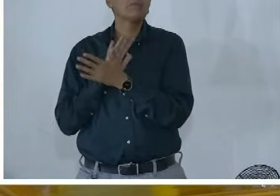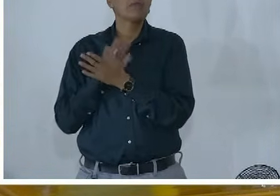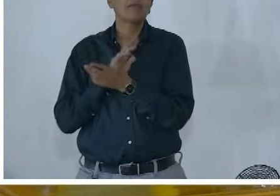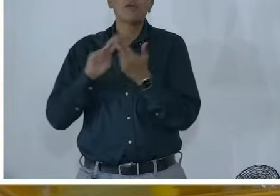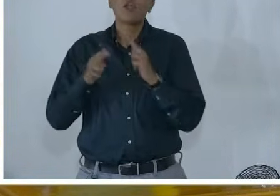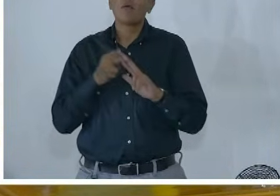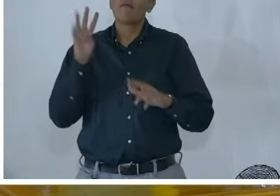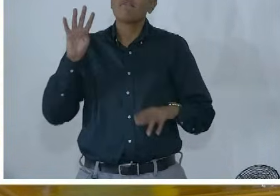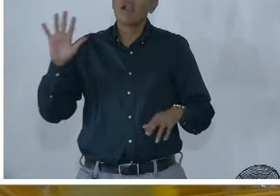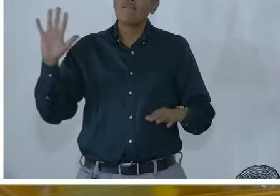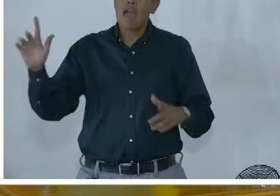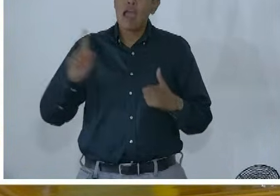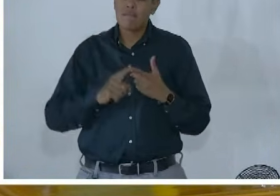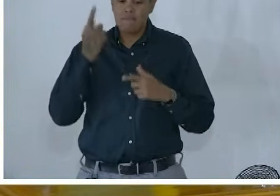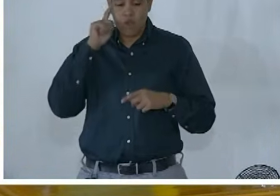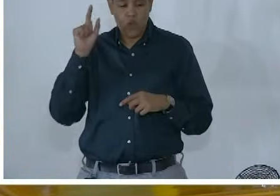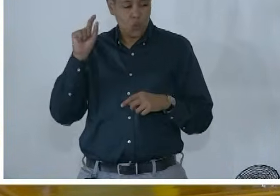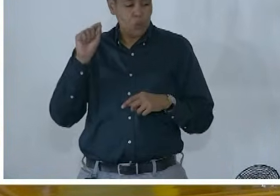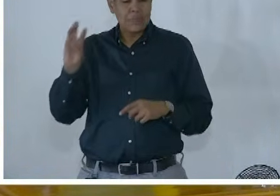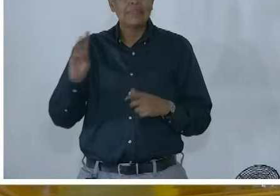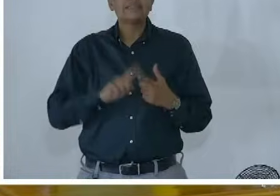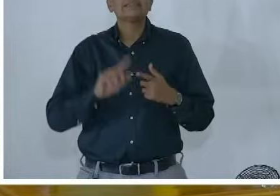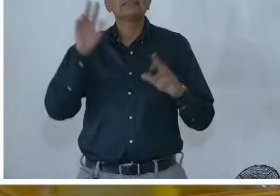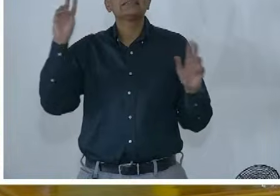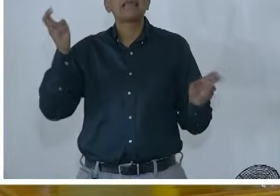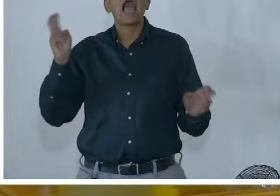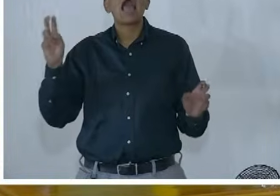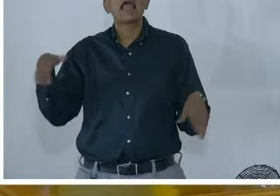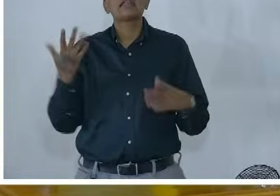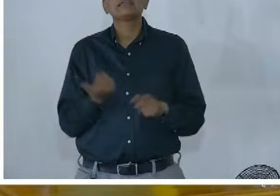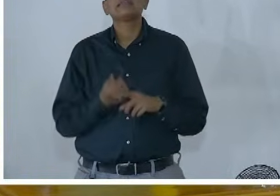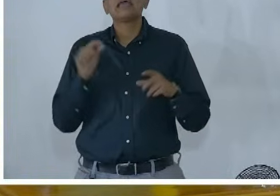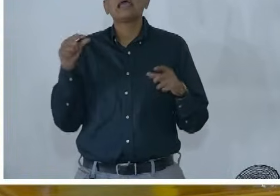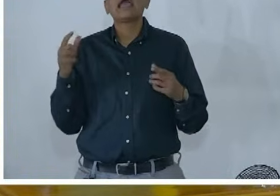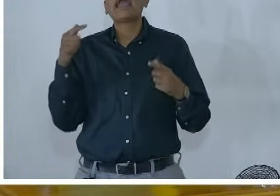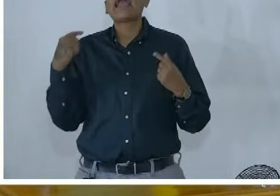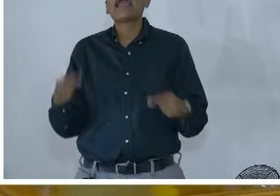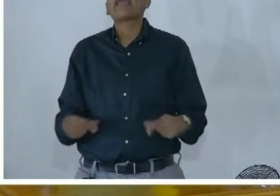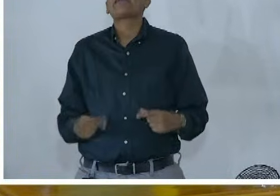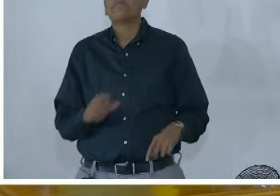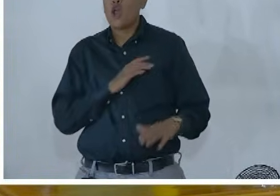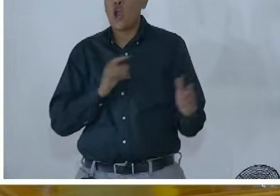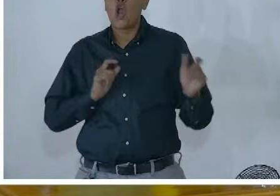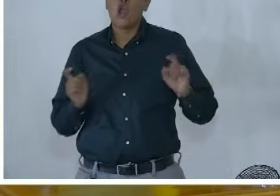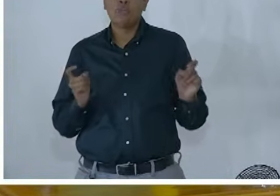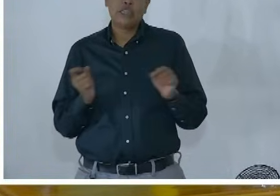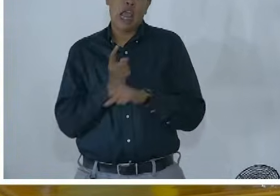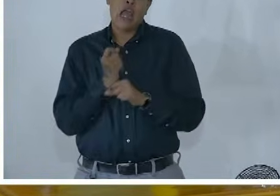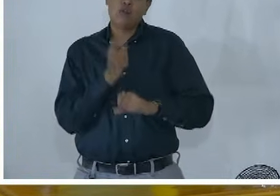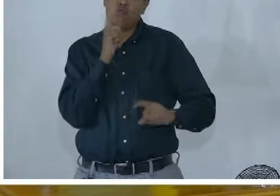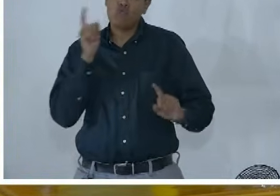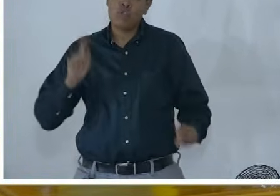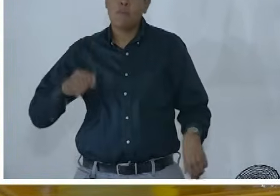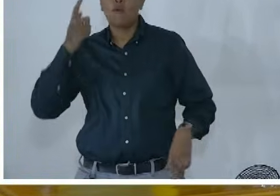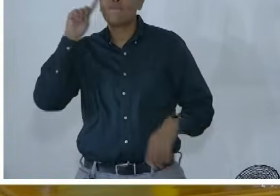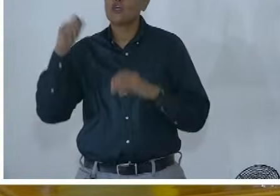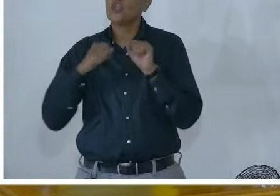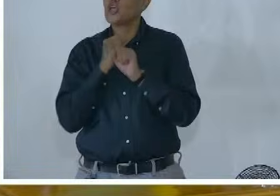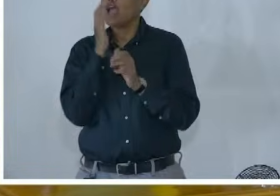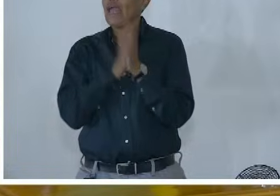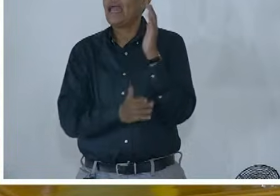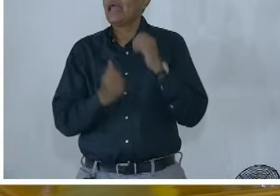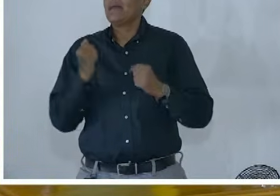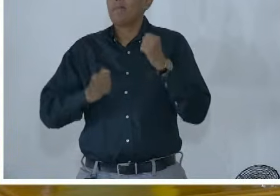numbered 45 of 2026, titled Casino Gaming Commission Annual Report for the year ended